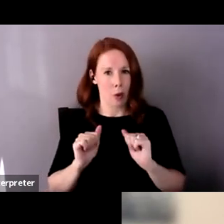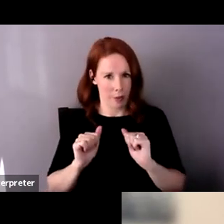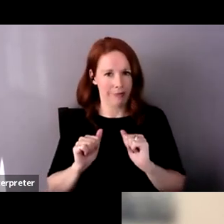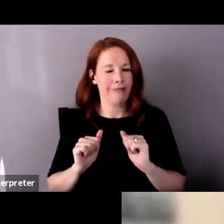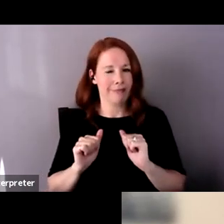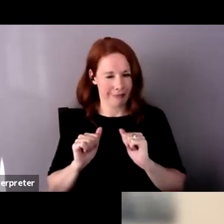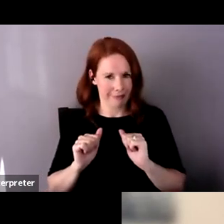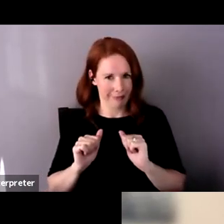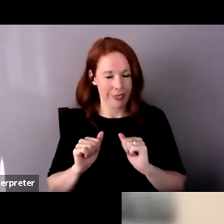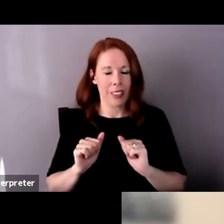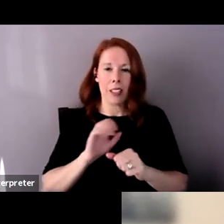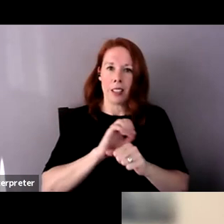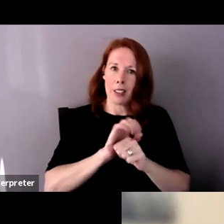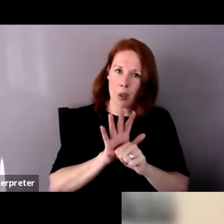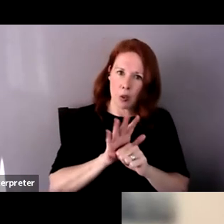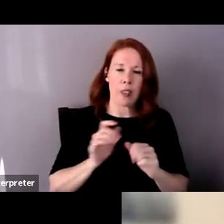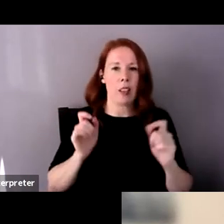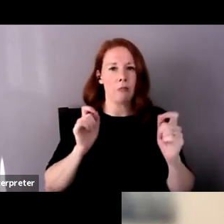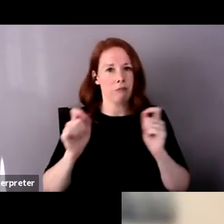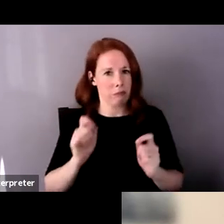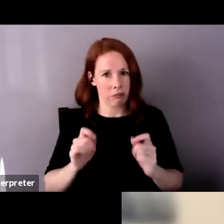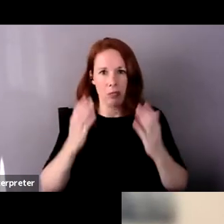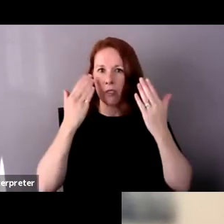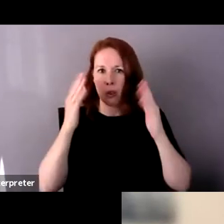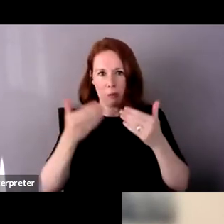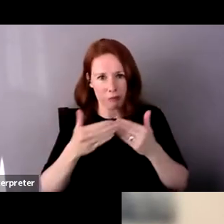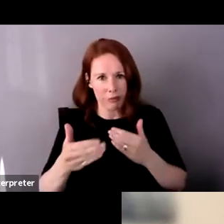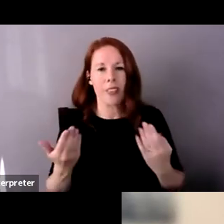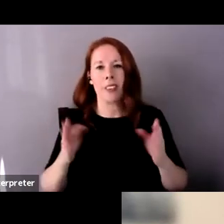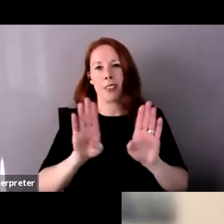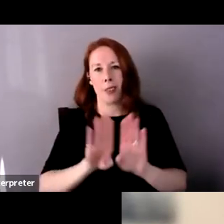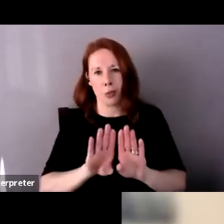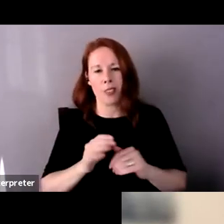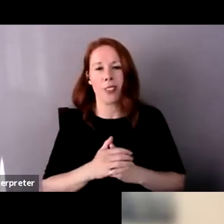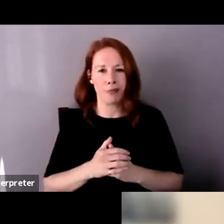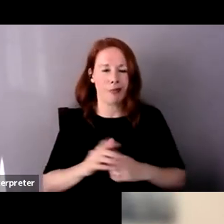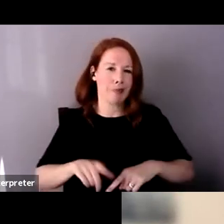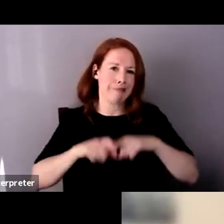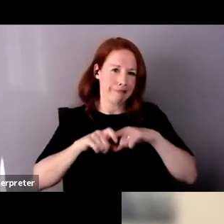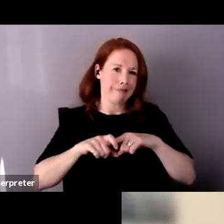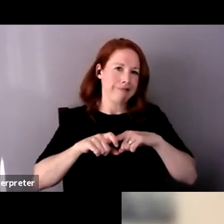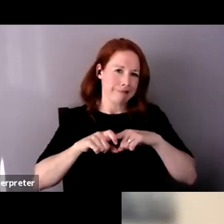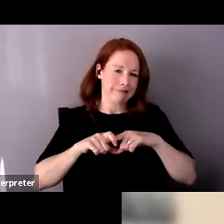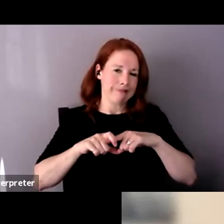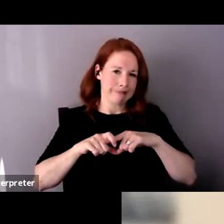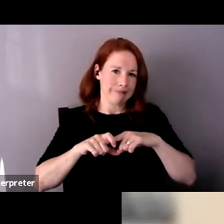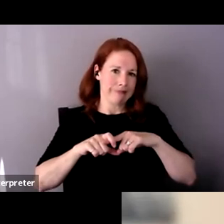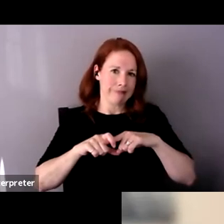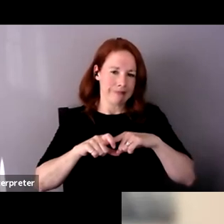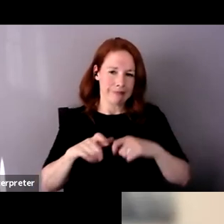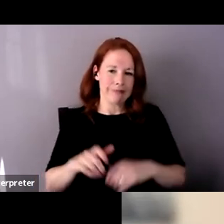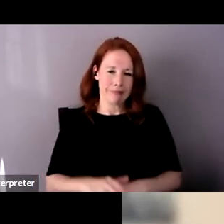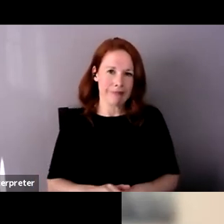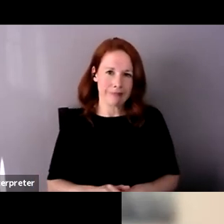with COVID and there was so many changes and unknowns and then closed, unfortunately, some things got put on still